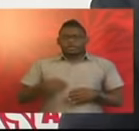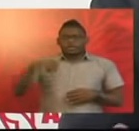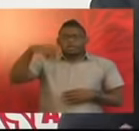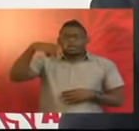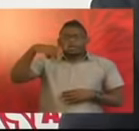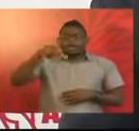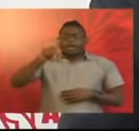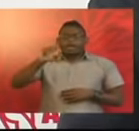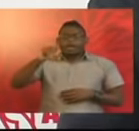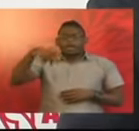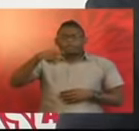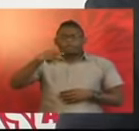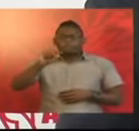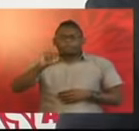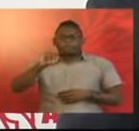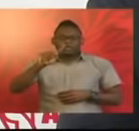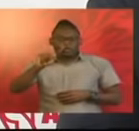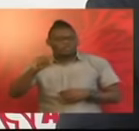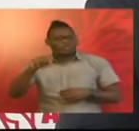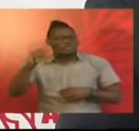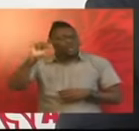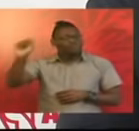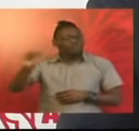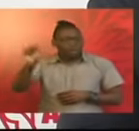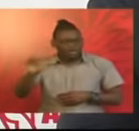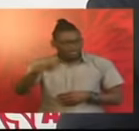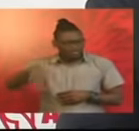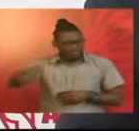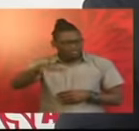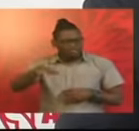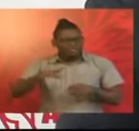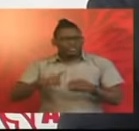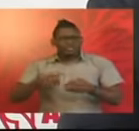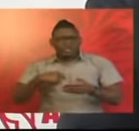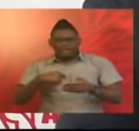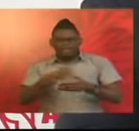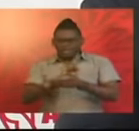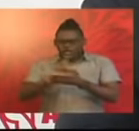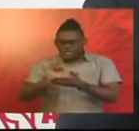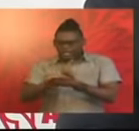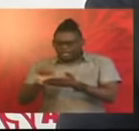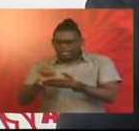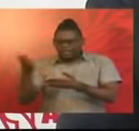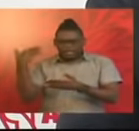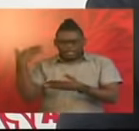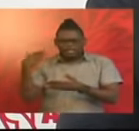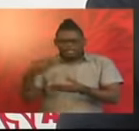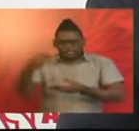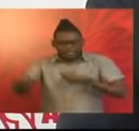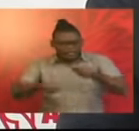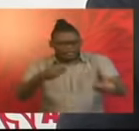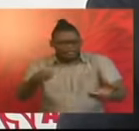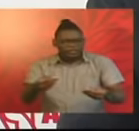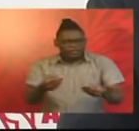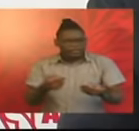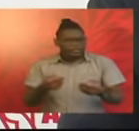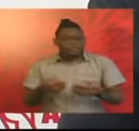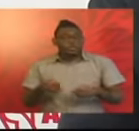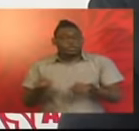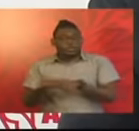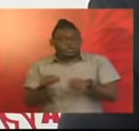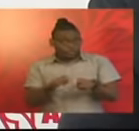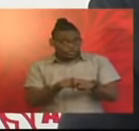over the last weeks. We also have begun rollout this morning, and